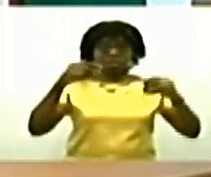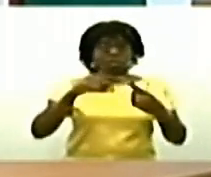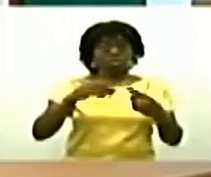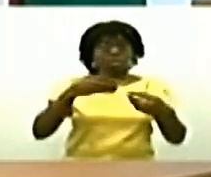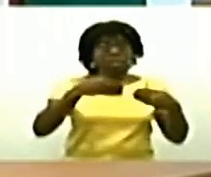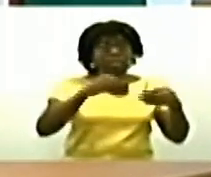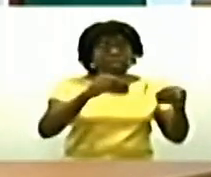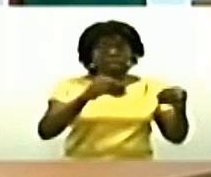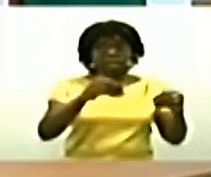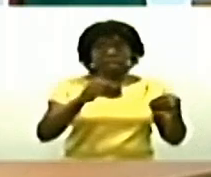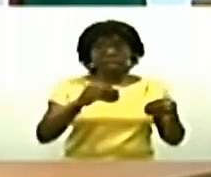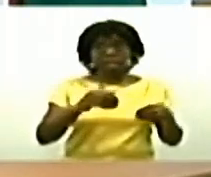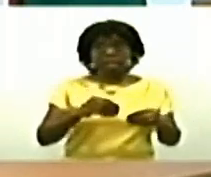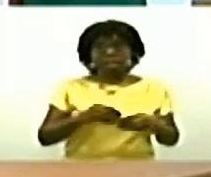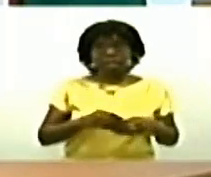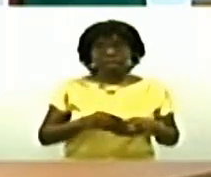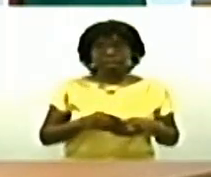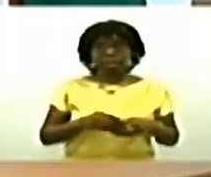sell